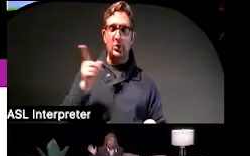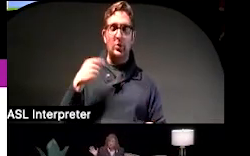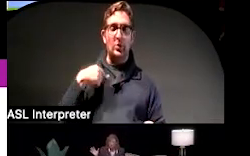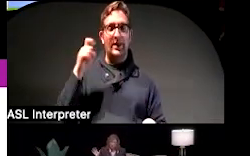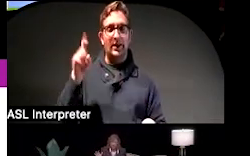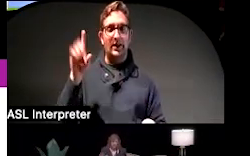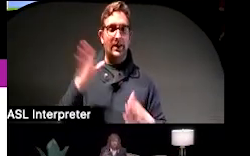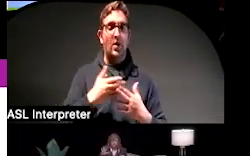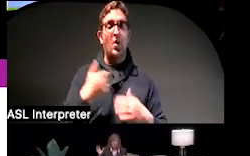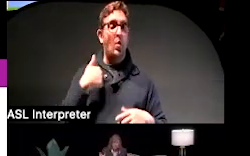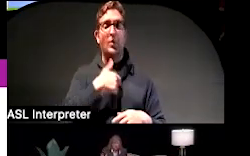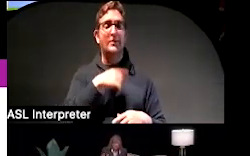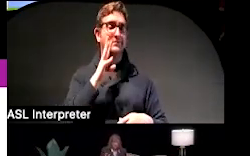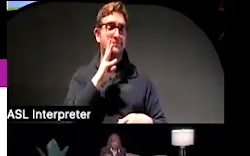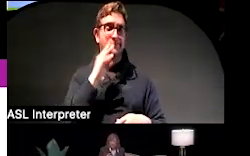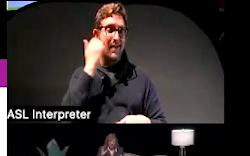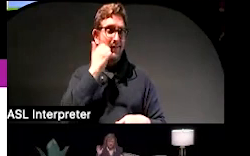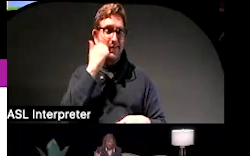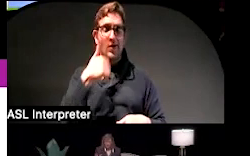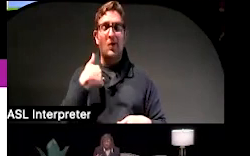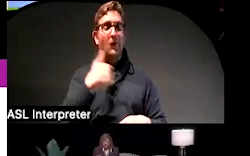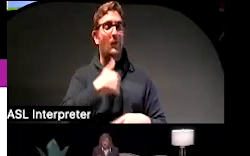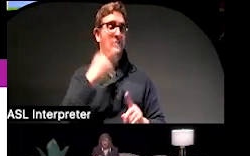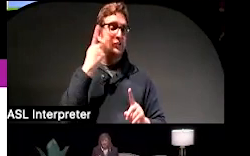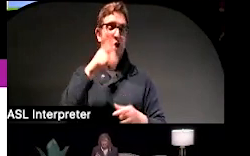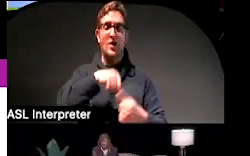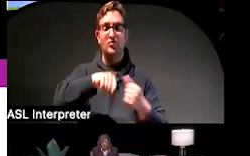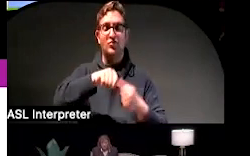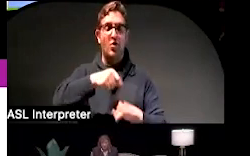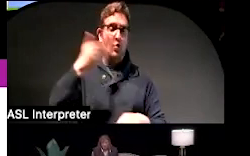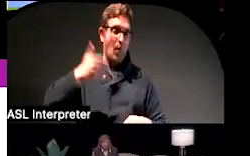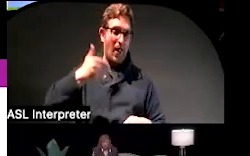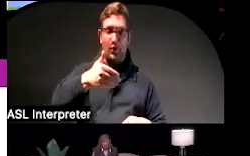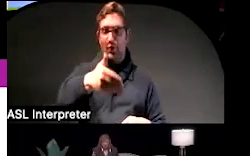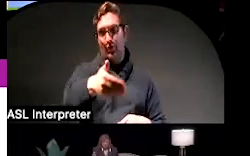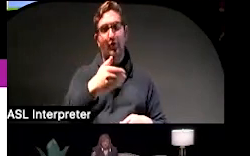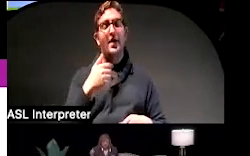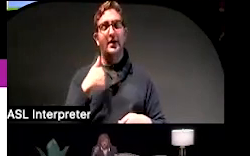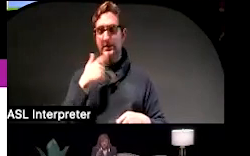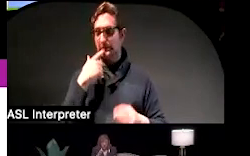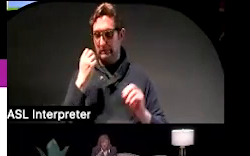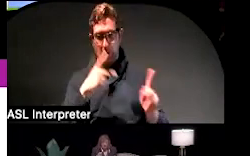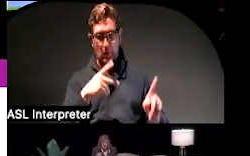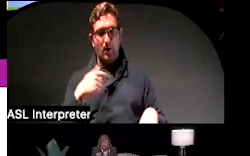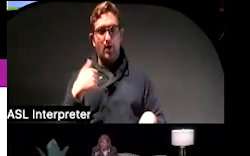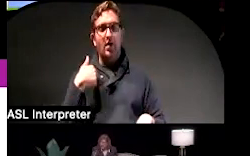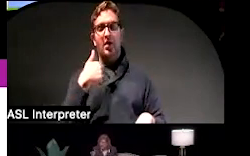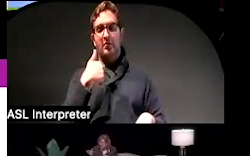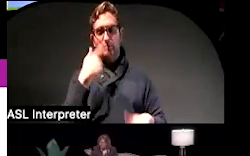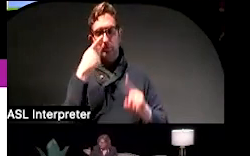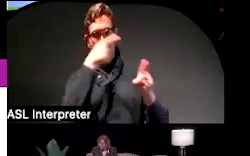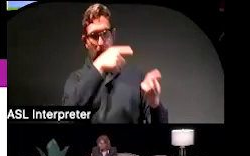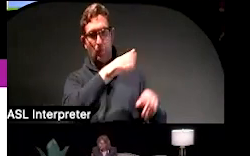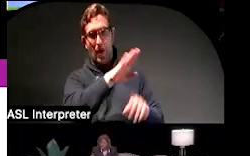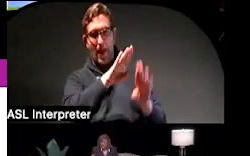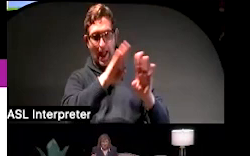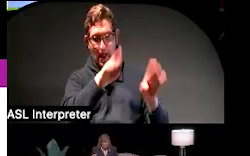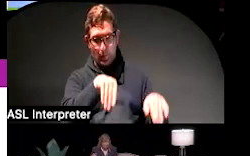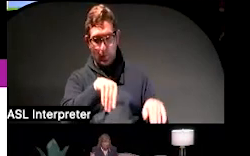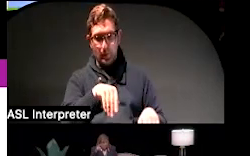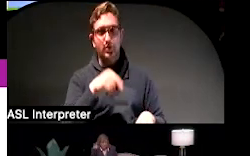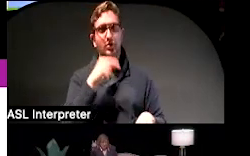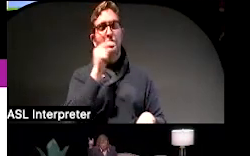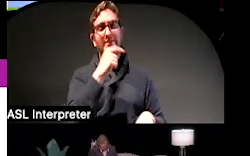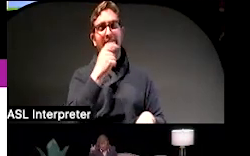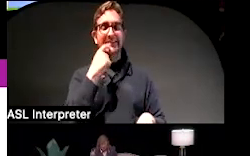We spoke every day. We saw each other regularly. I said, okay. We go to her house. She says, hey,